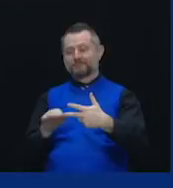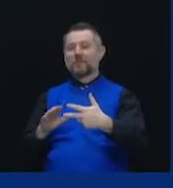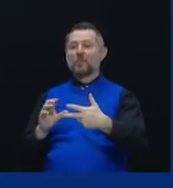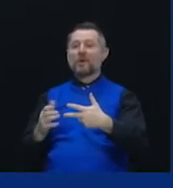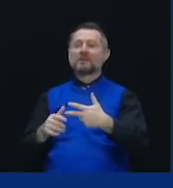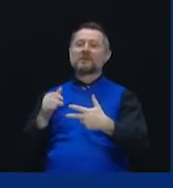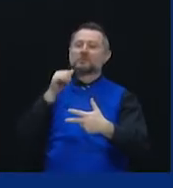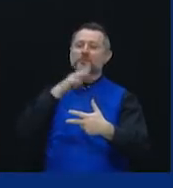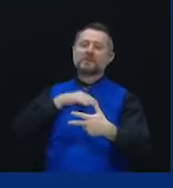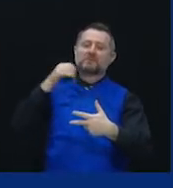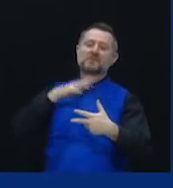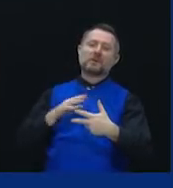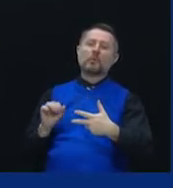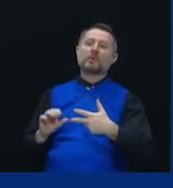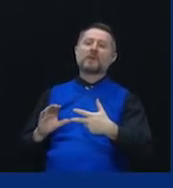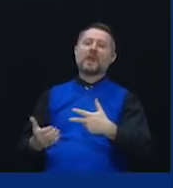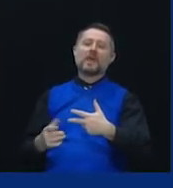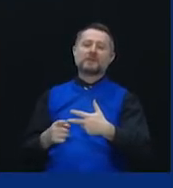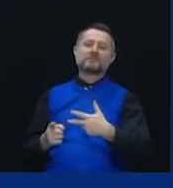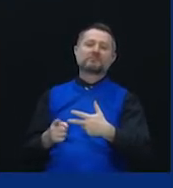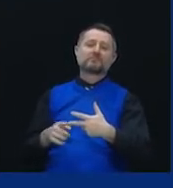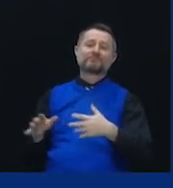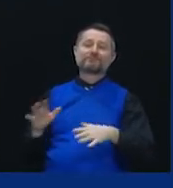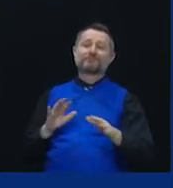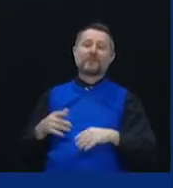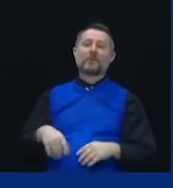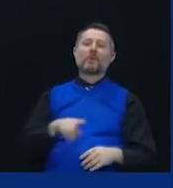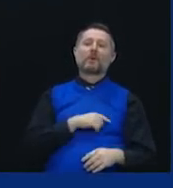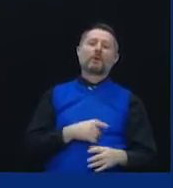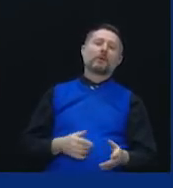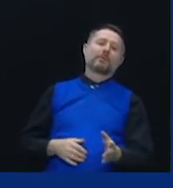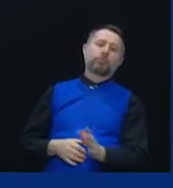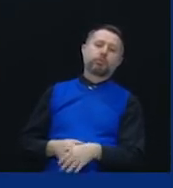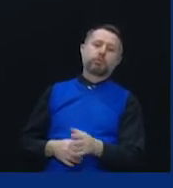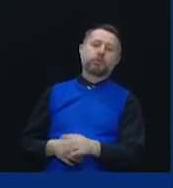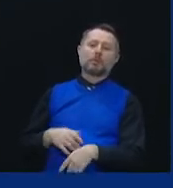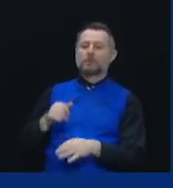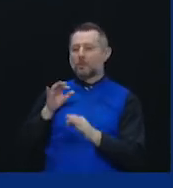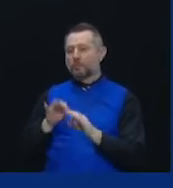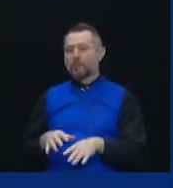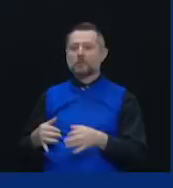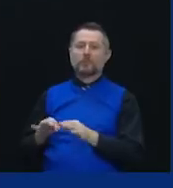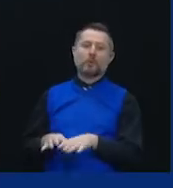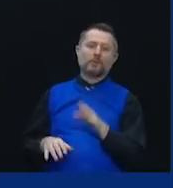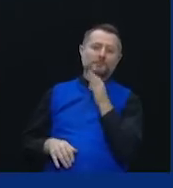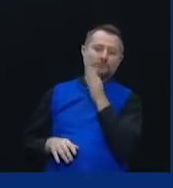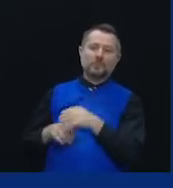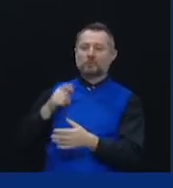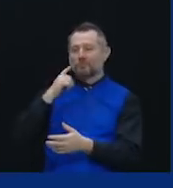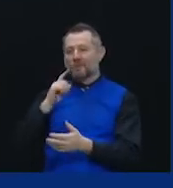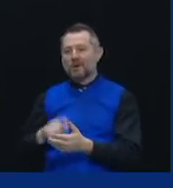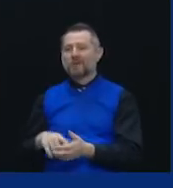did jobs that we all too often underappreciated and underrespected.